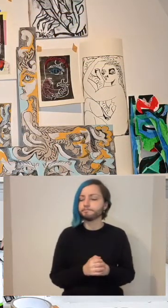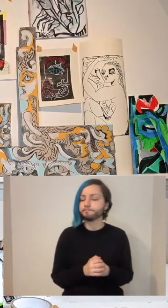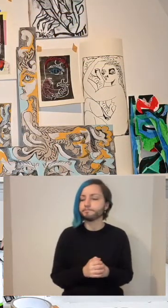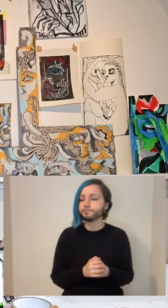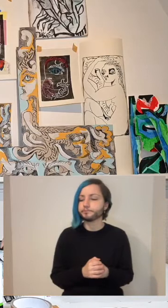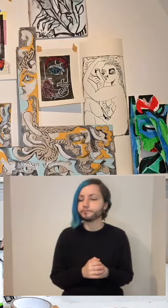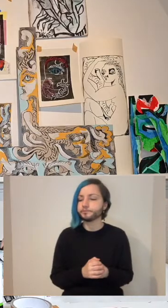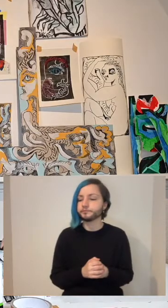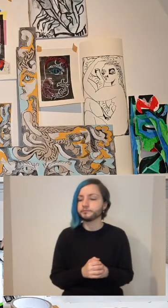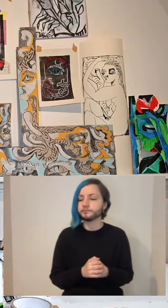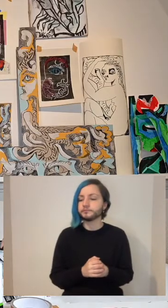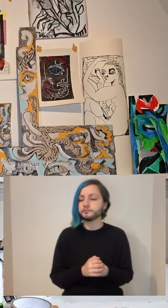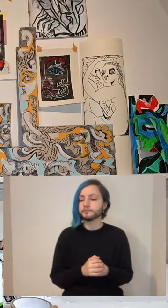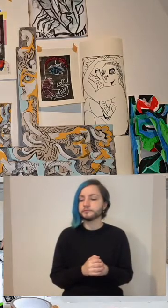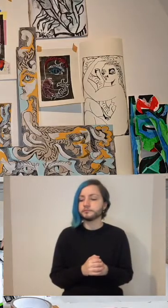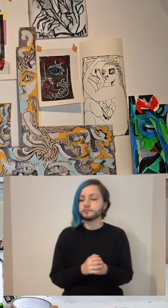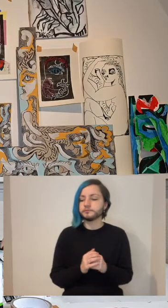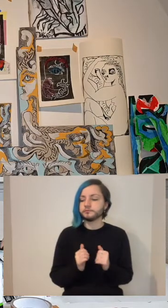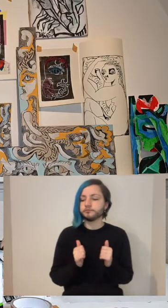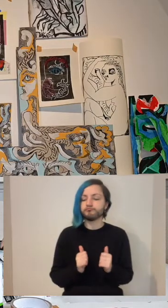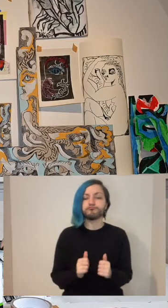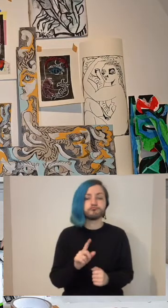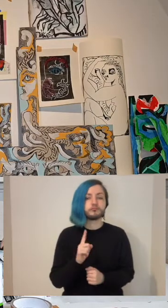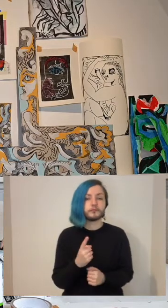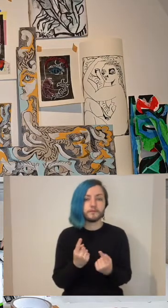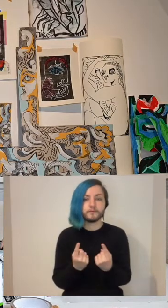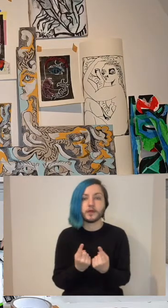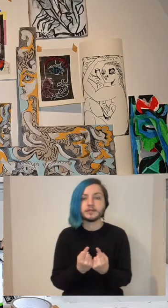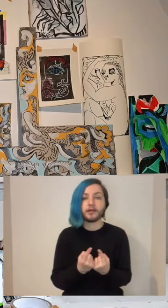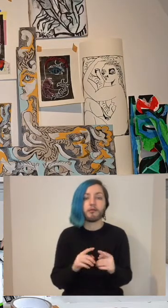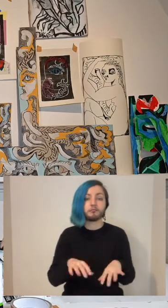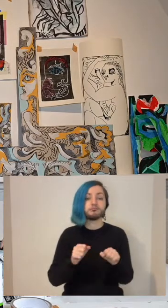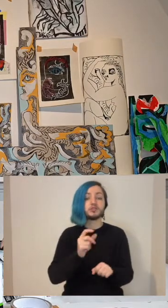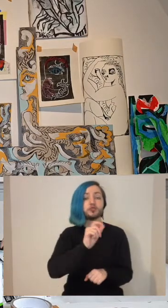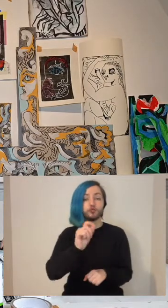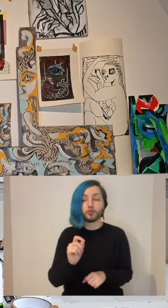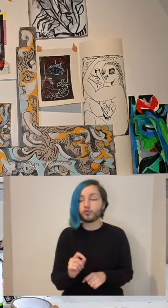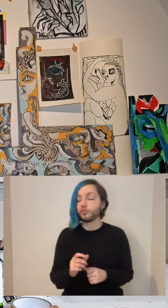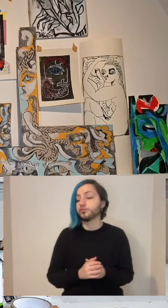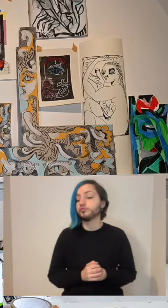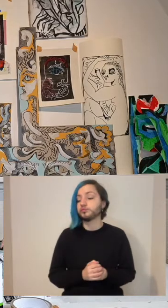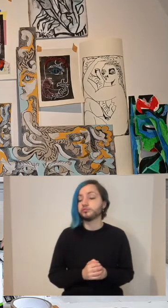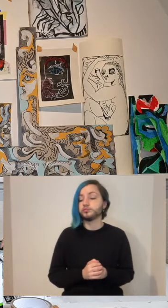this. So first of all, we're going to get started with our drawings.